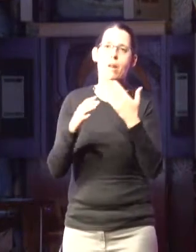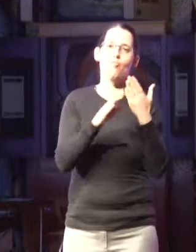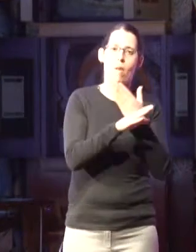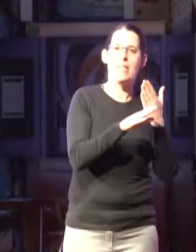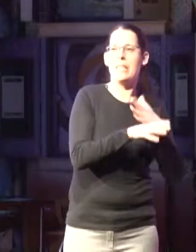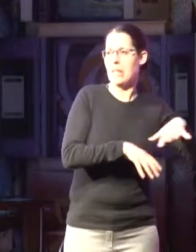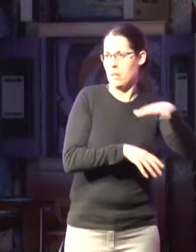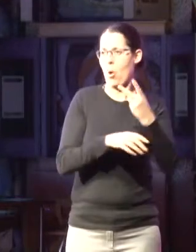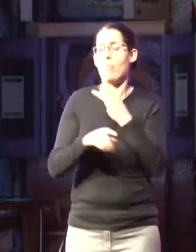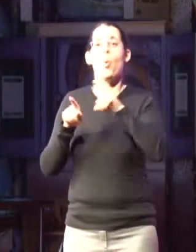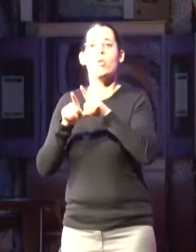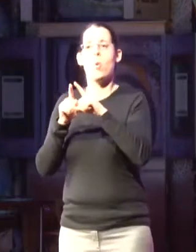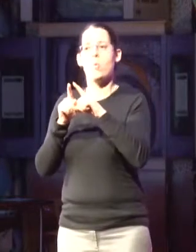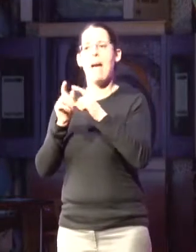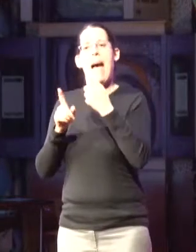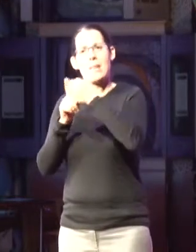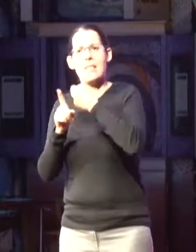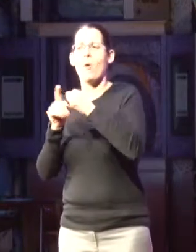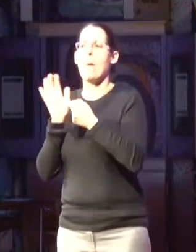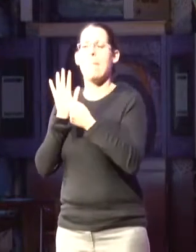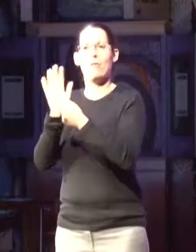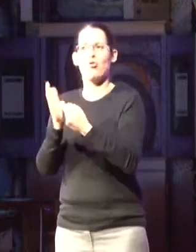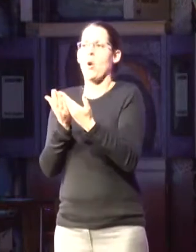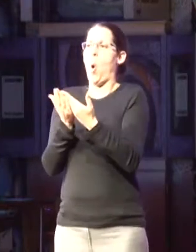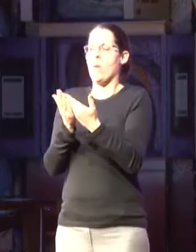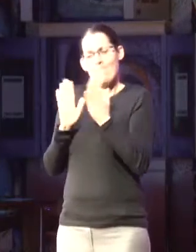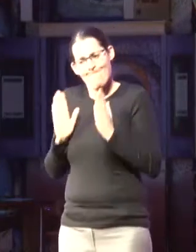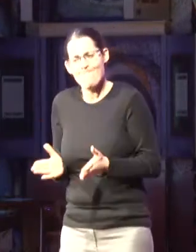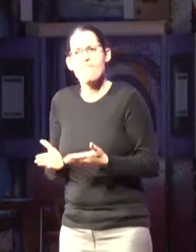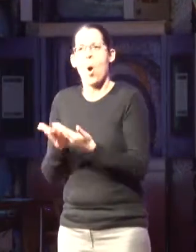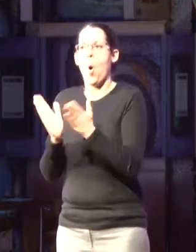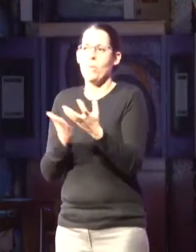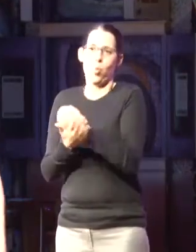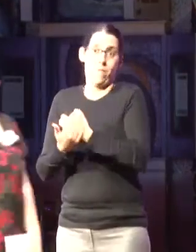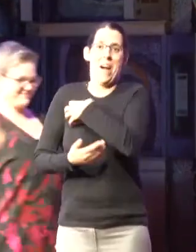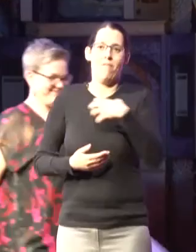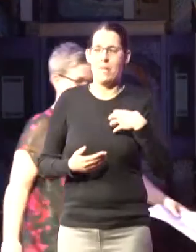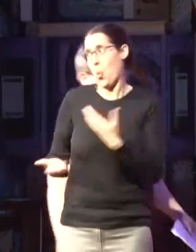open standards for government. So without further ado, welcome back to Dave.